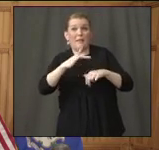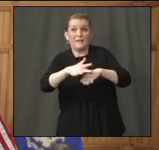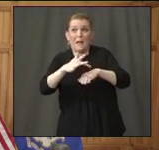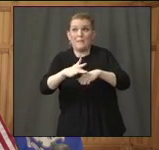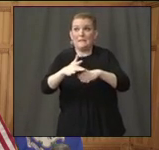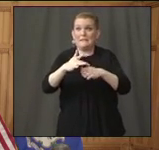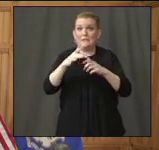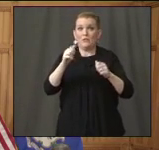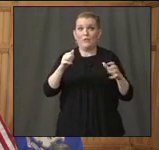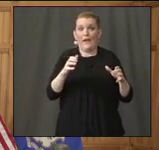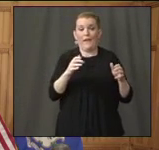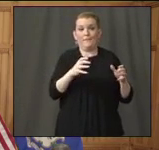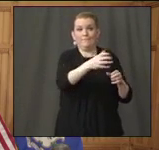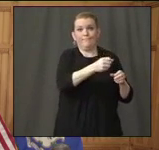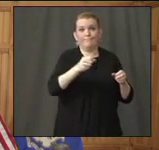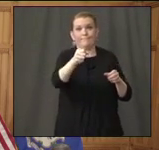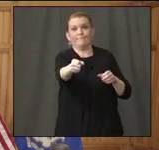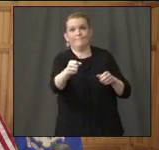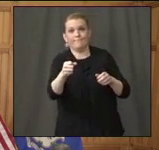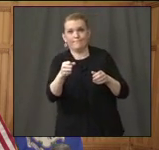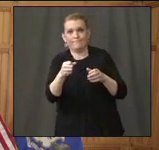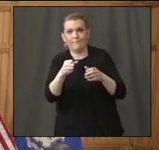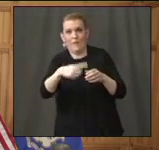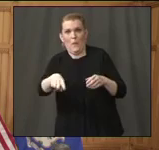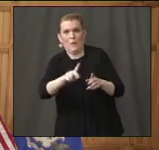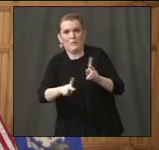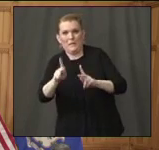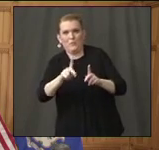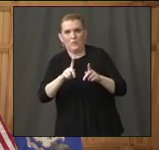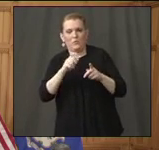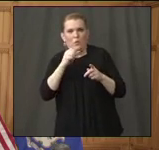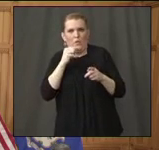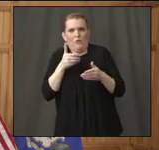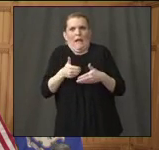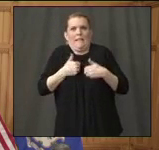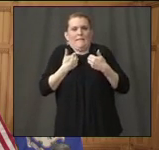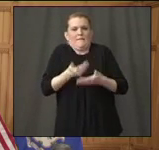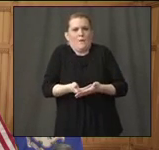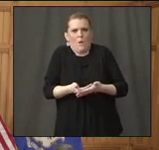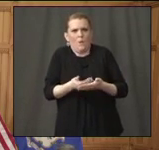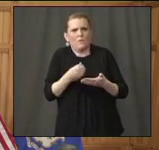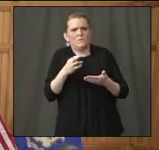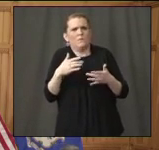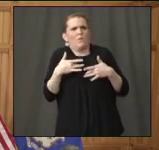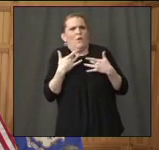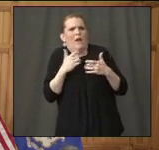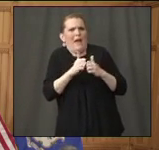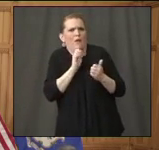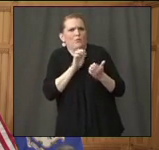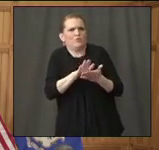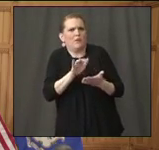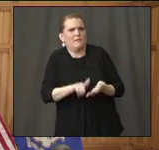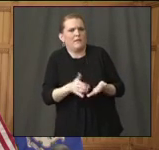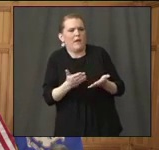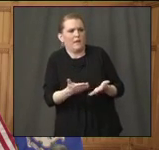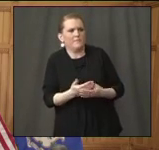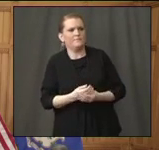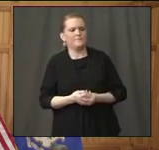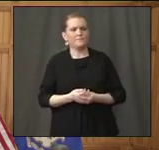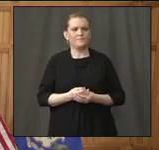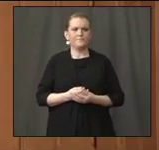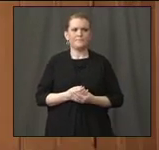an overflow to space these people out? Want to take that? Sure. Yeah,